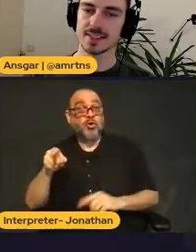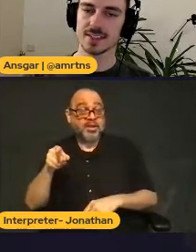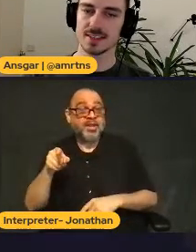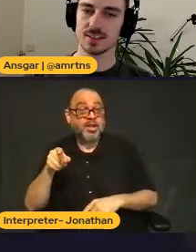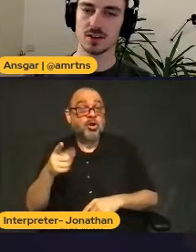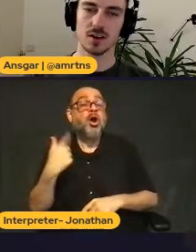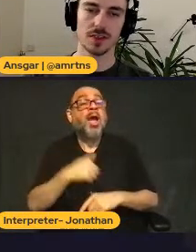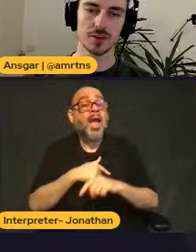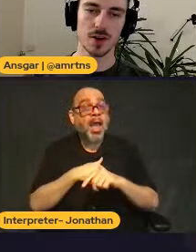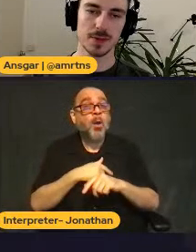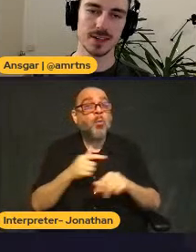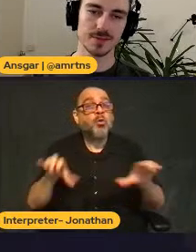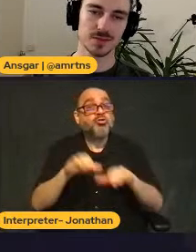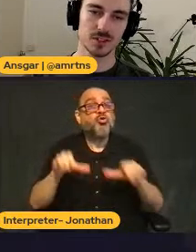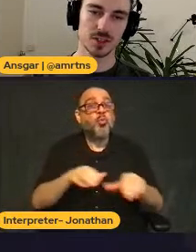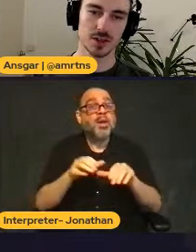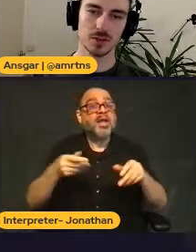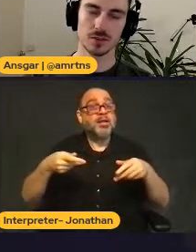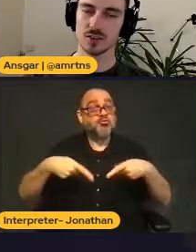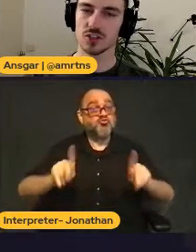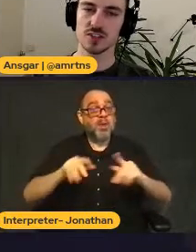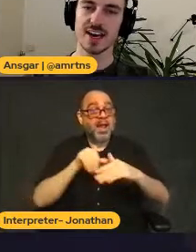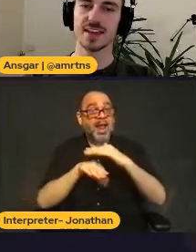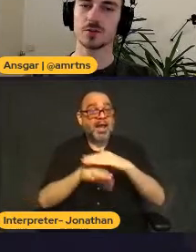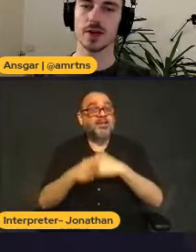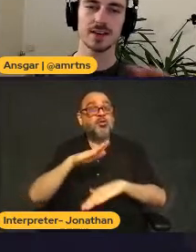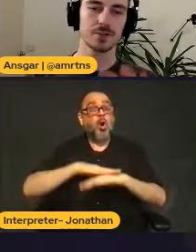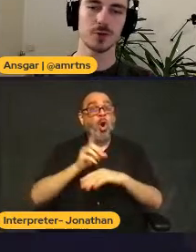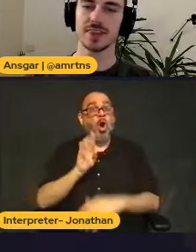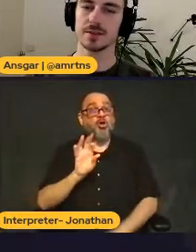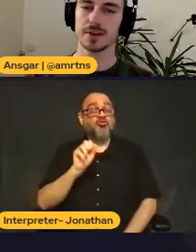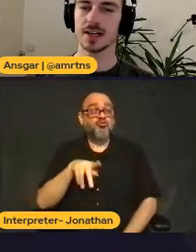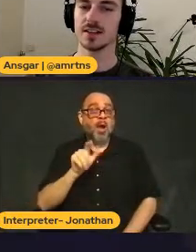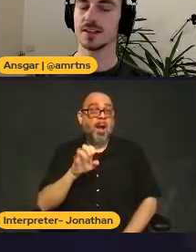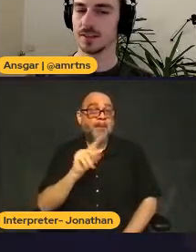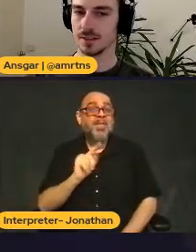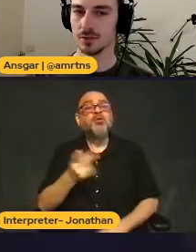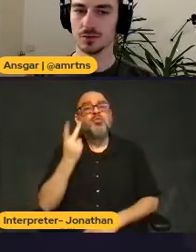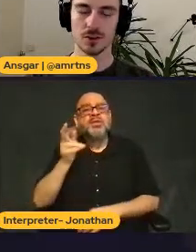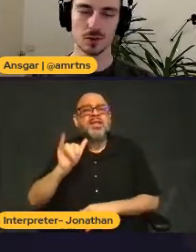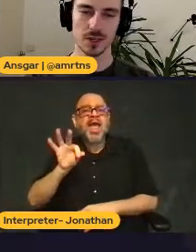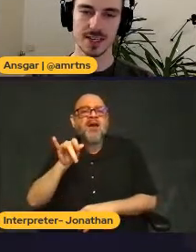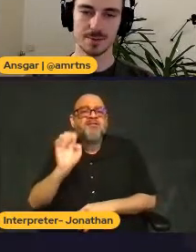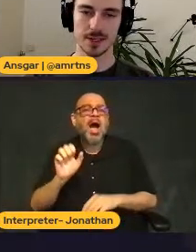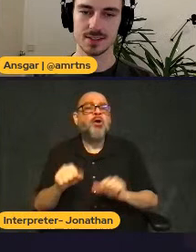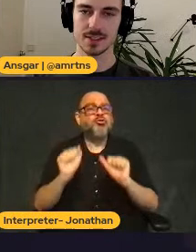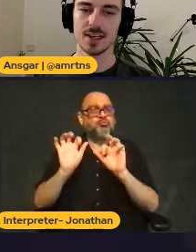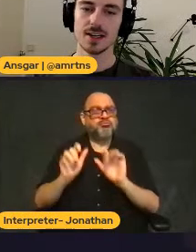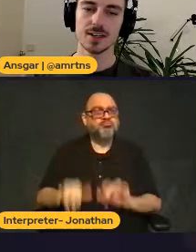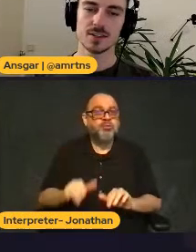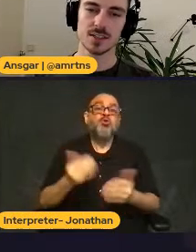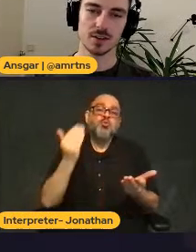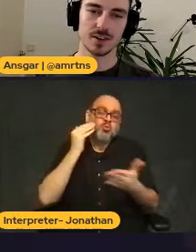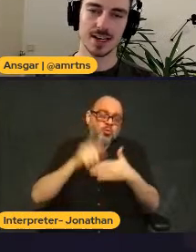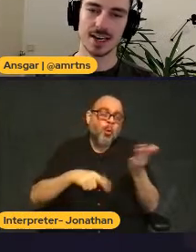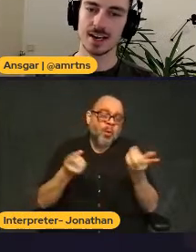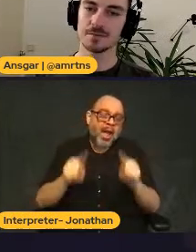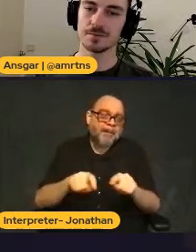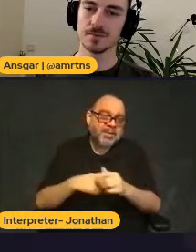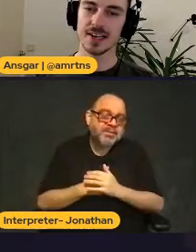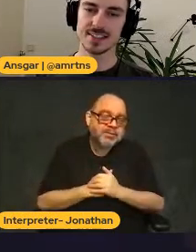grant access on the droplet. So just hide that away. If you read that file, you know what happens.